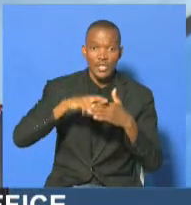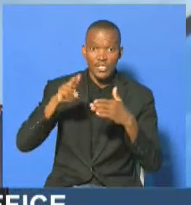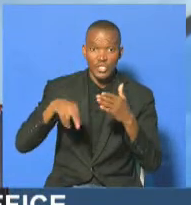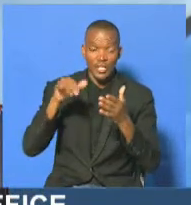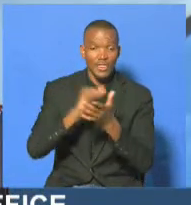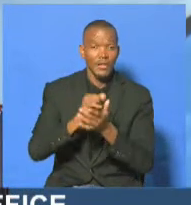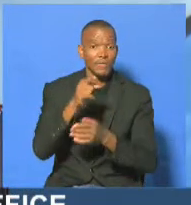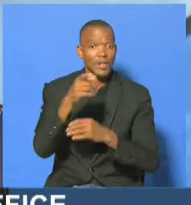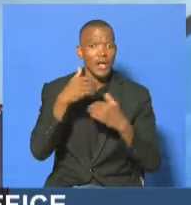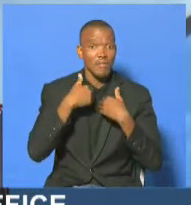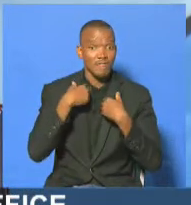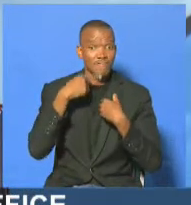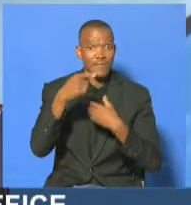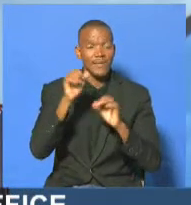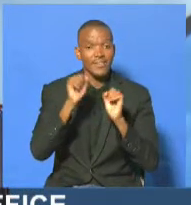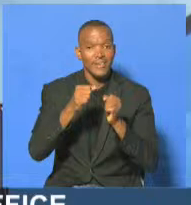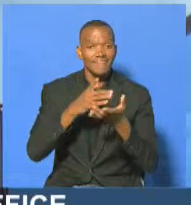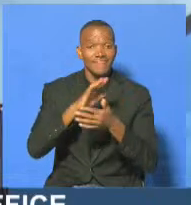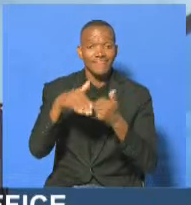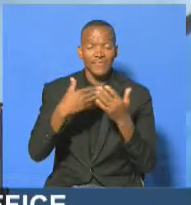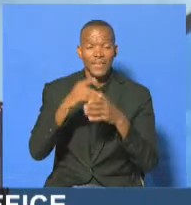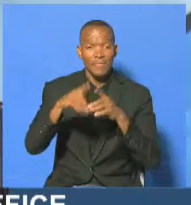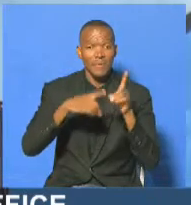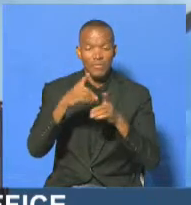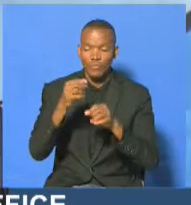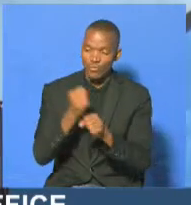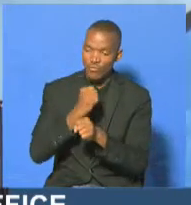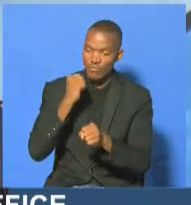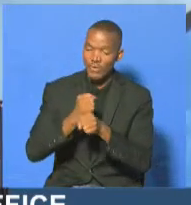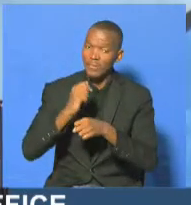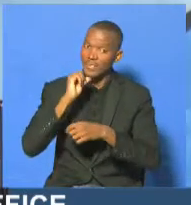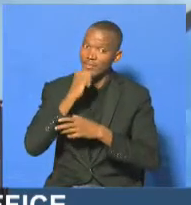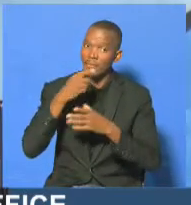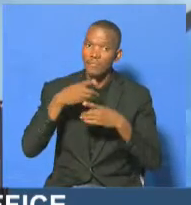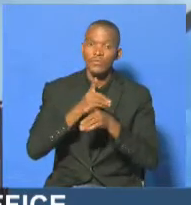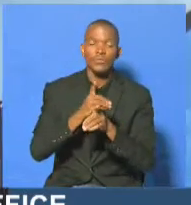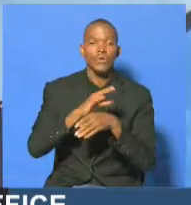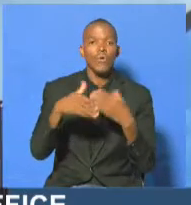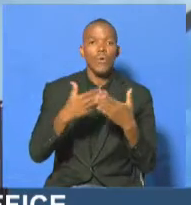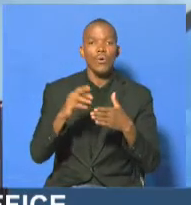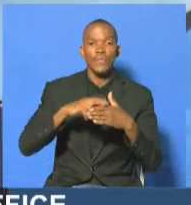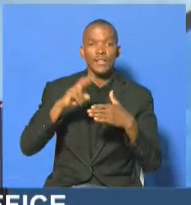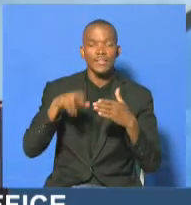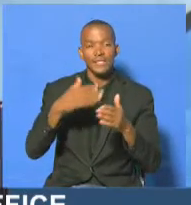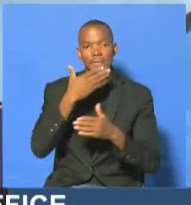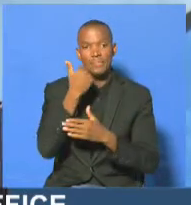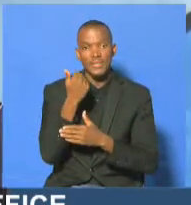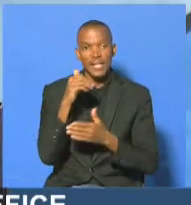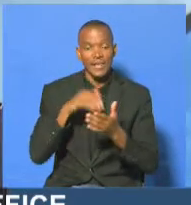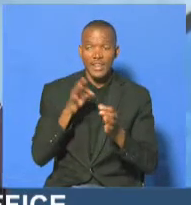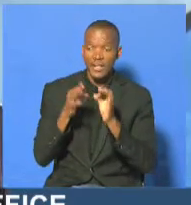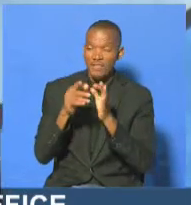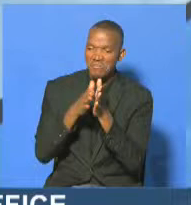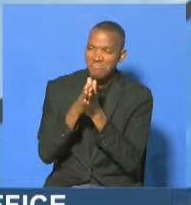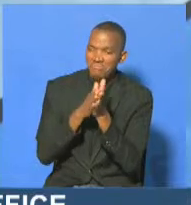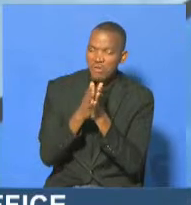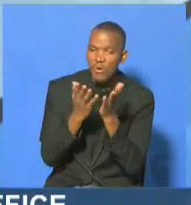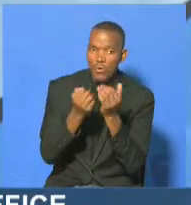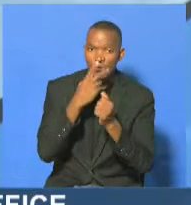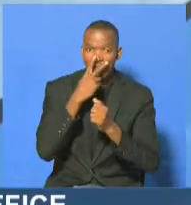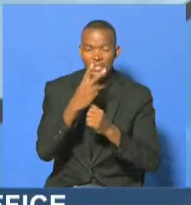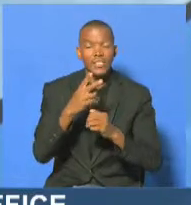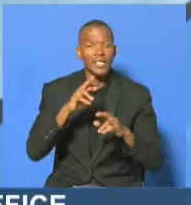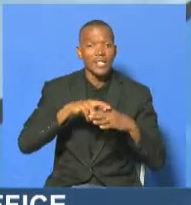Today's donation aligns and aspires everyone to work effectively to produce desired results. Where there is a desire to see